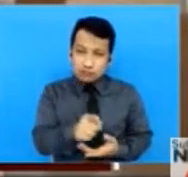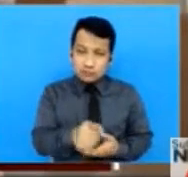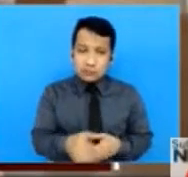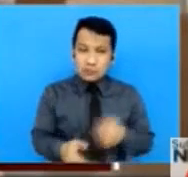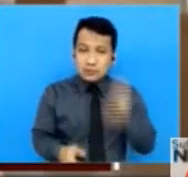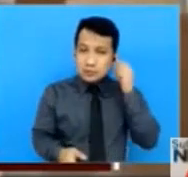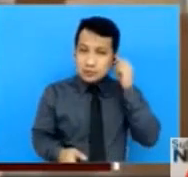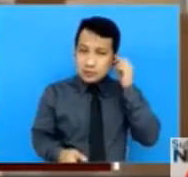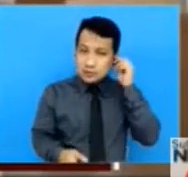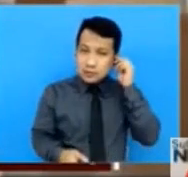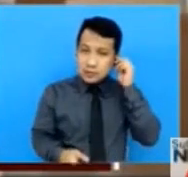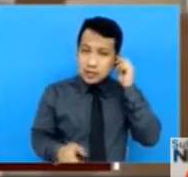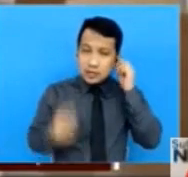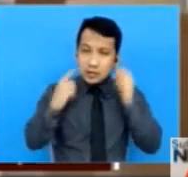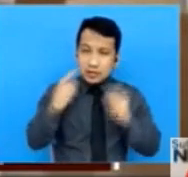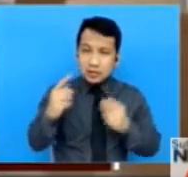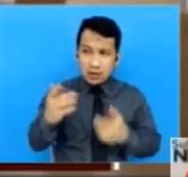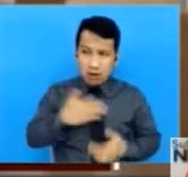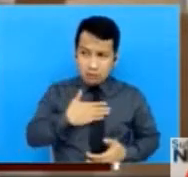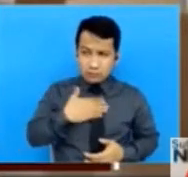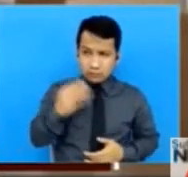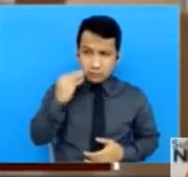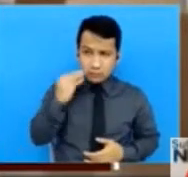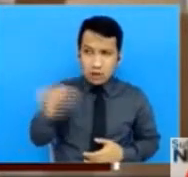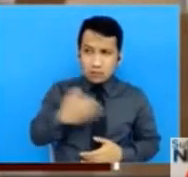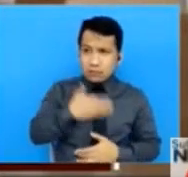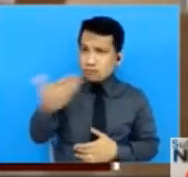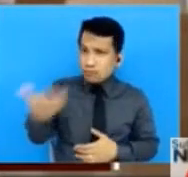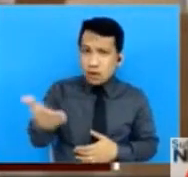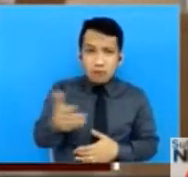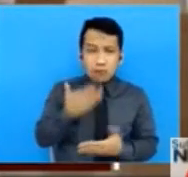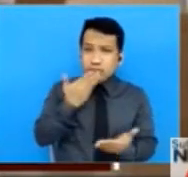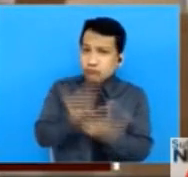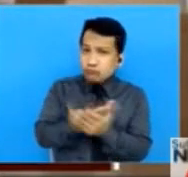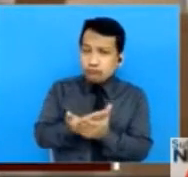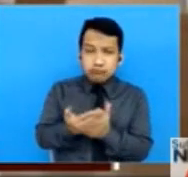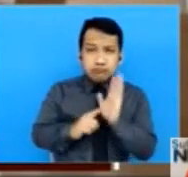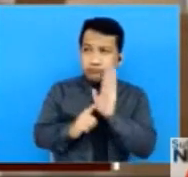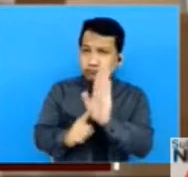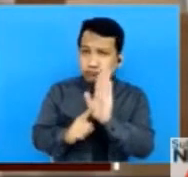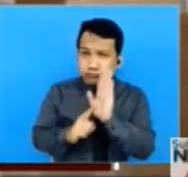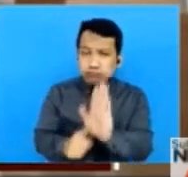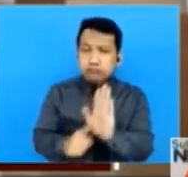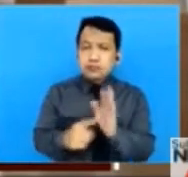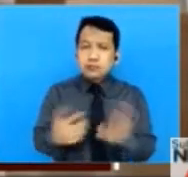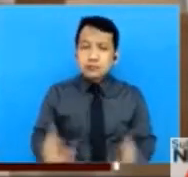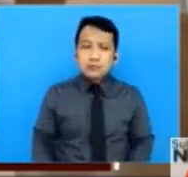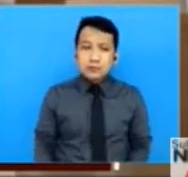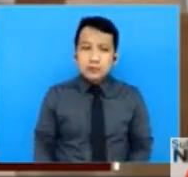Mago, I've been kind to you. We've all been kind to you out of concern. You're a Paulinian.